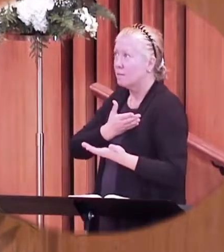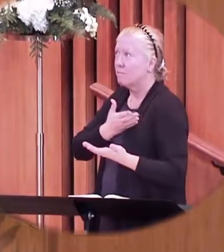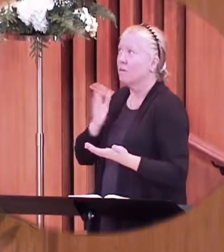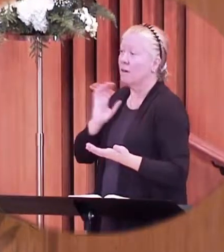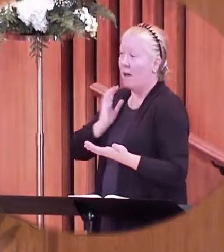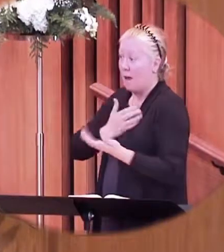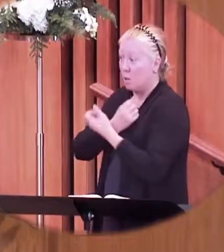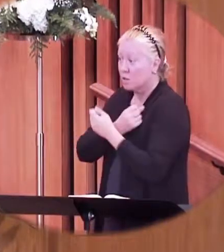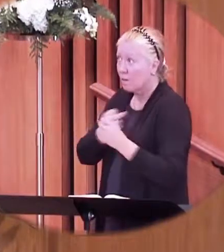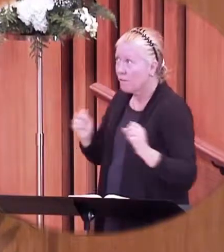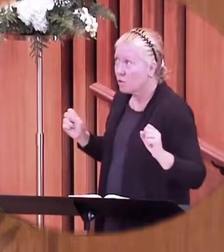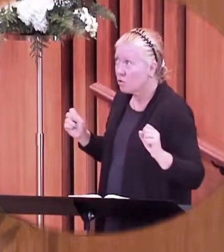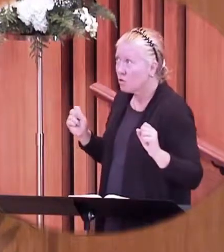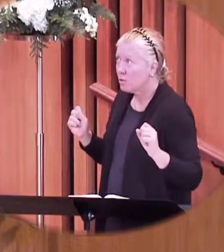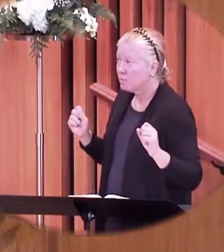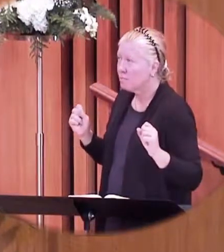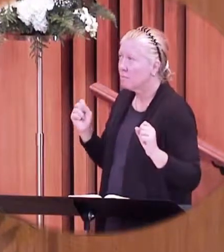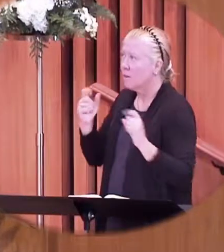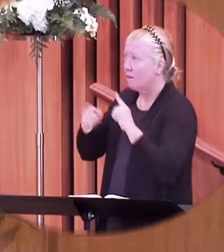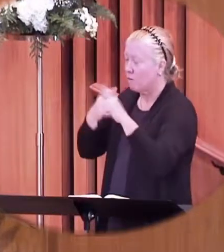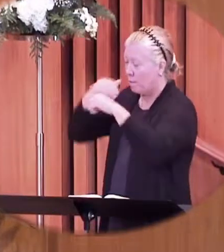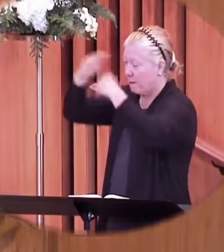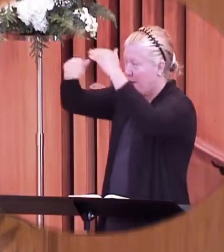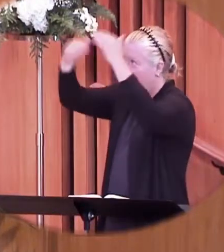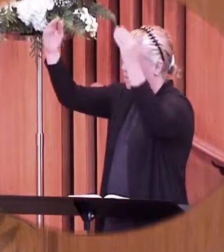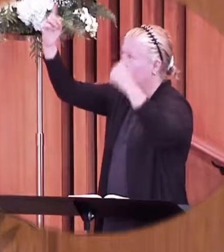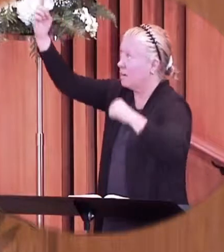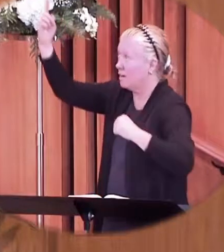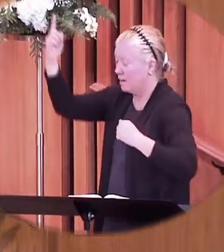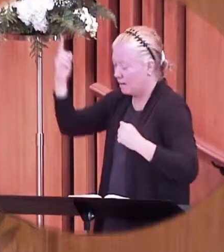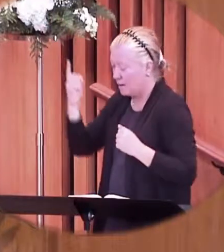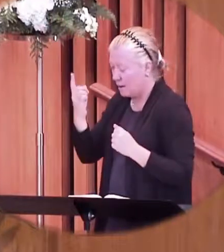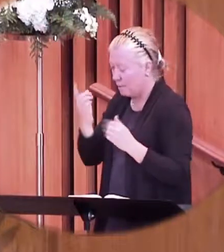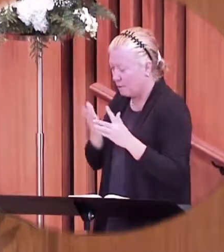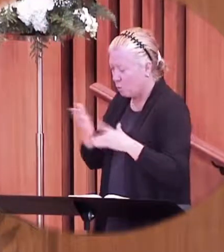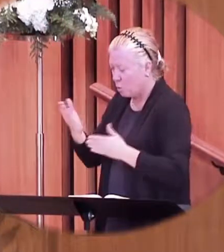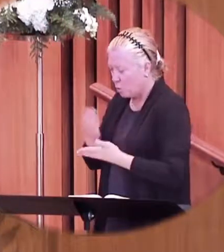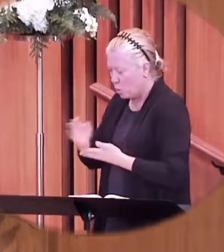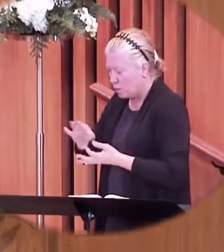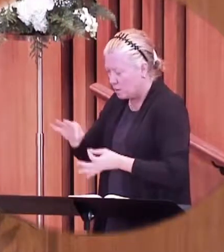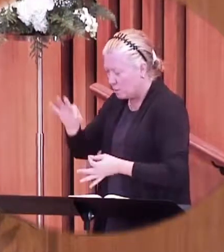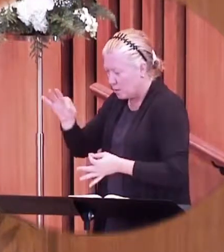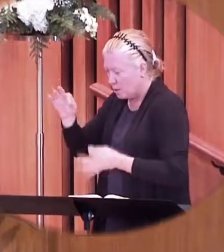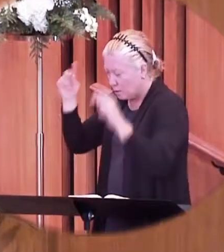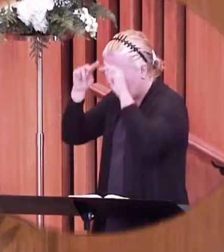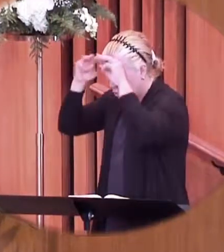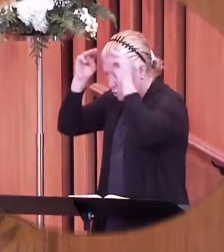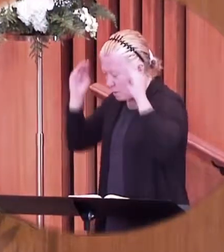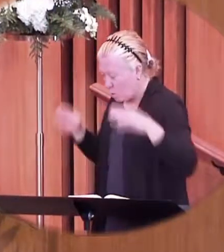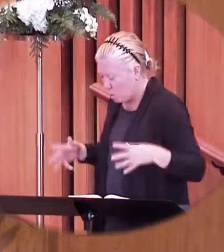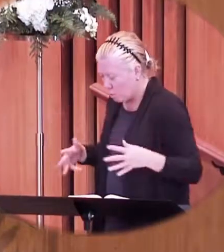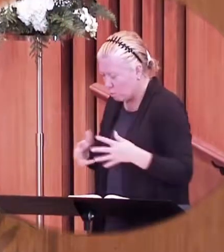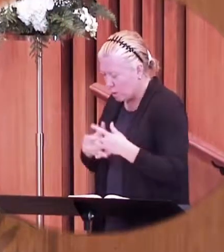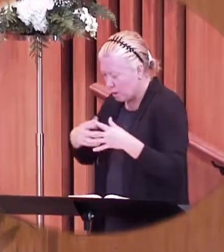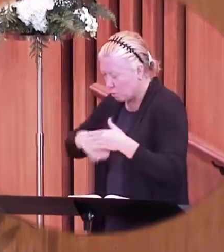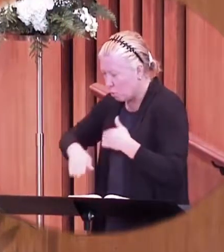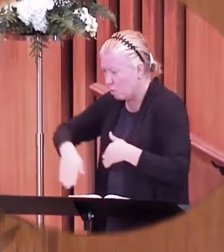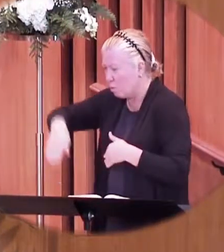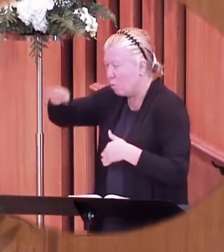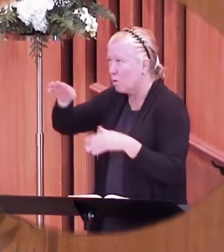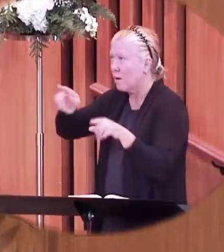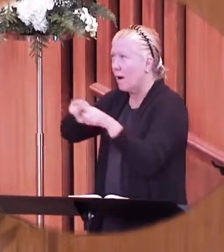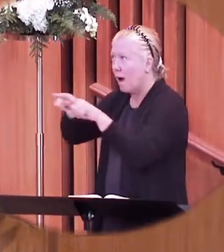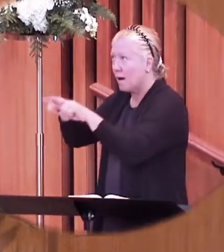salvation. He came down from heaven, and by the Holy Spirit was incarnate of the Virgin Mary, and became